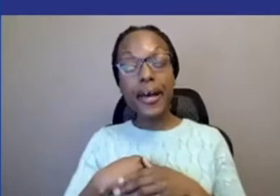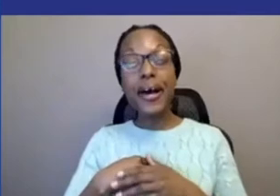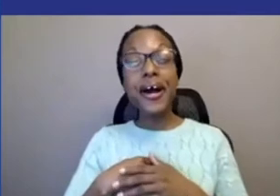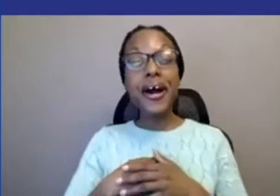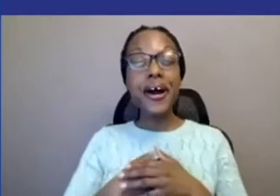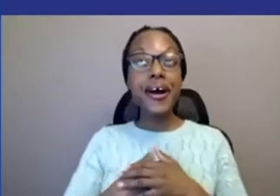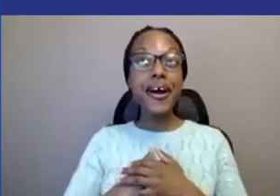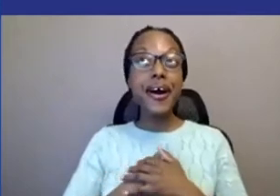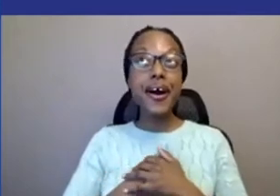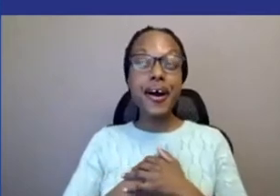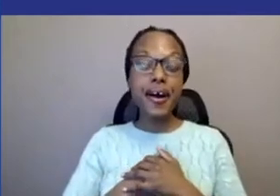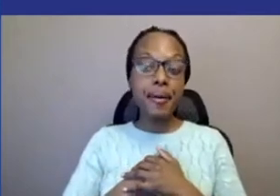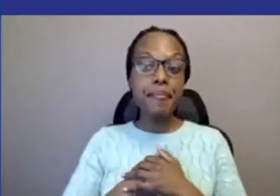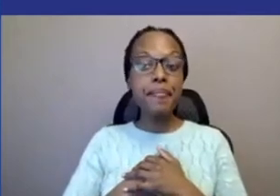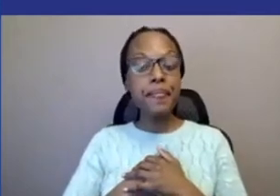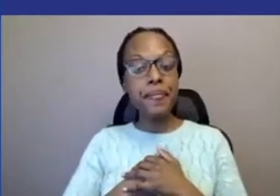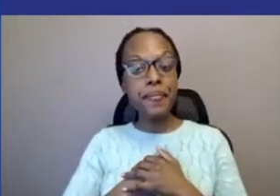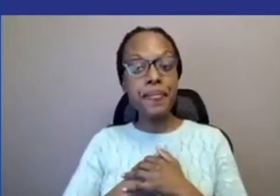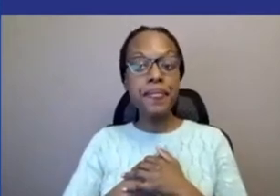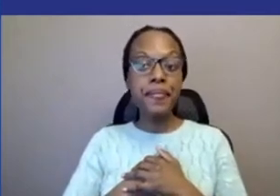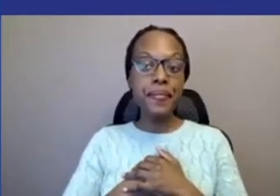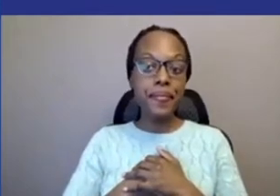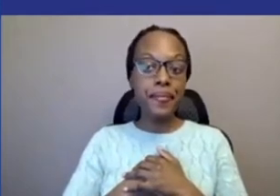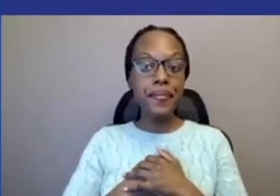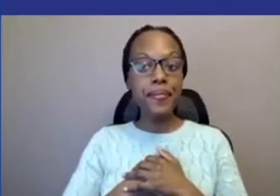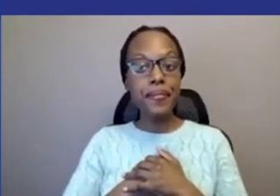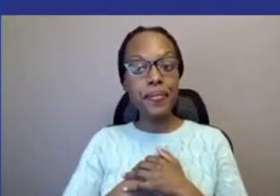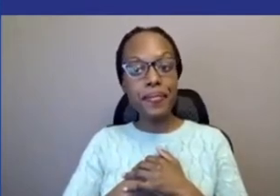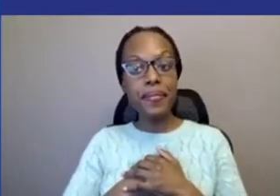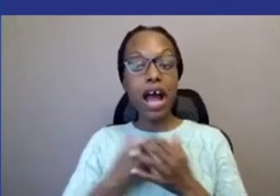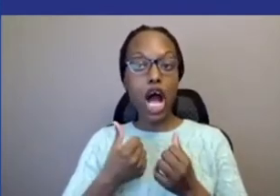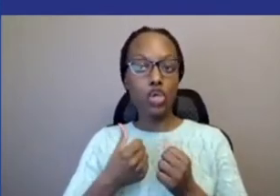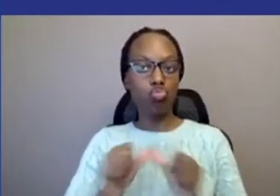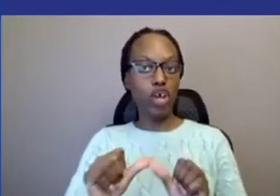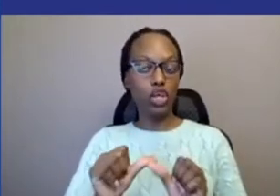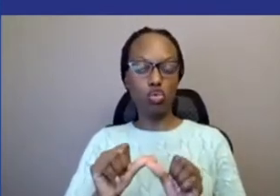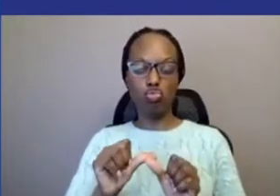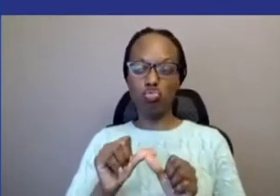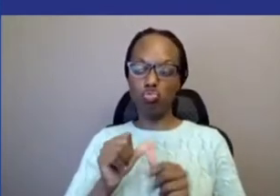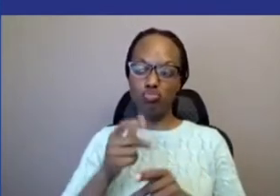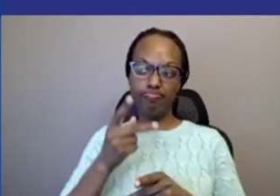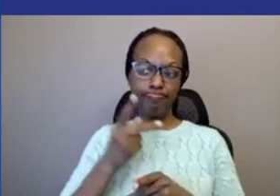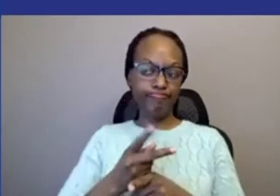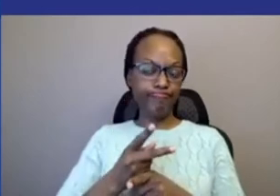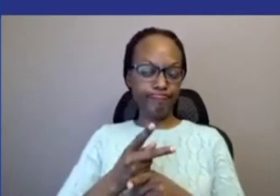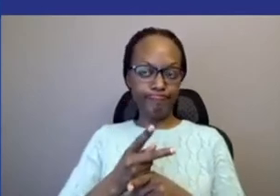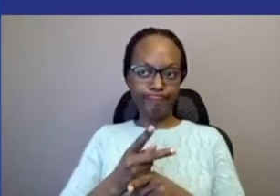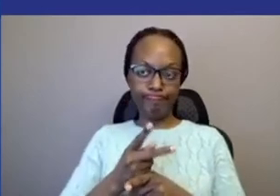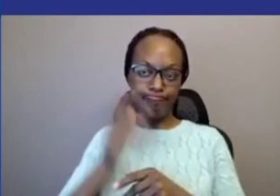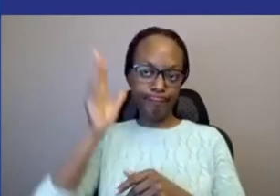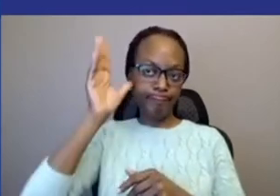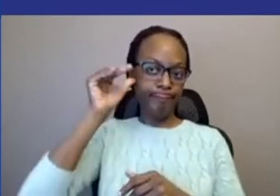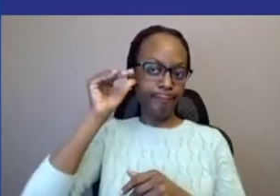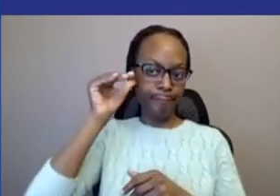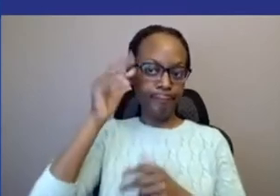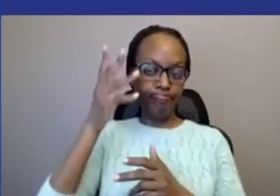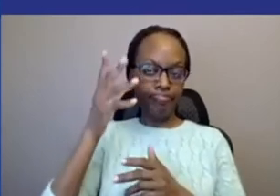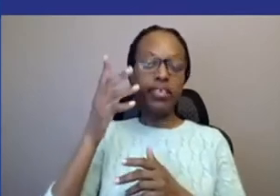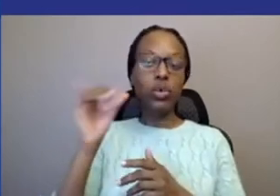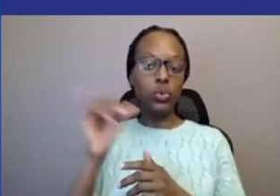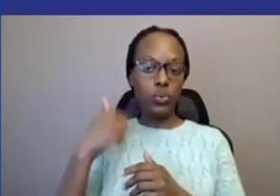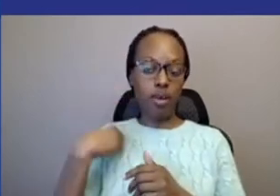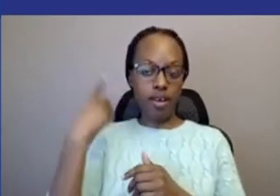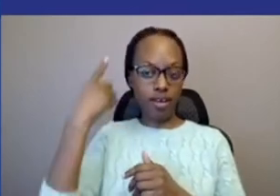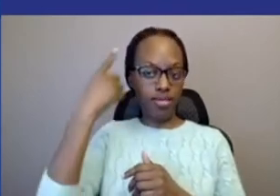I try to uphold and I take into serious